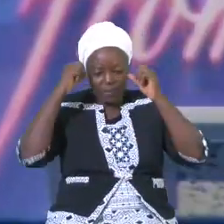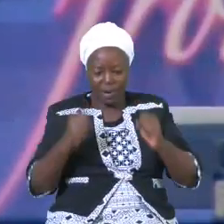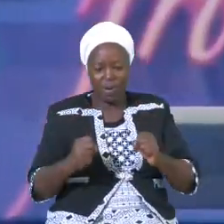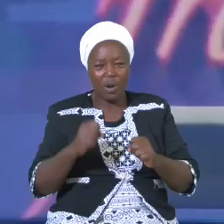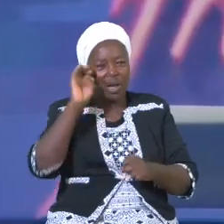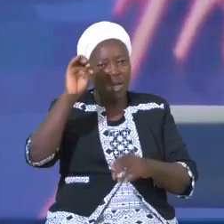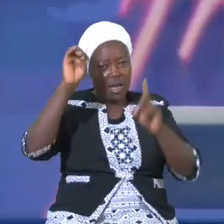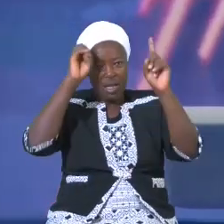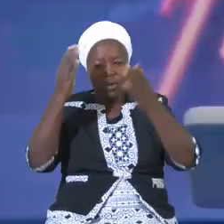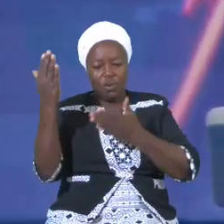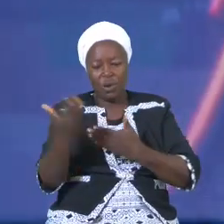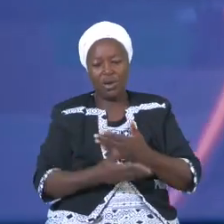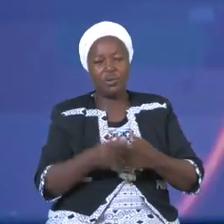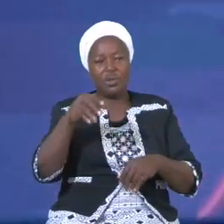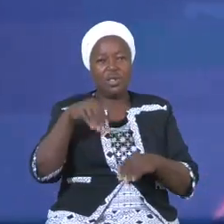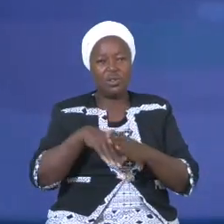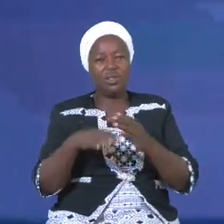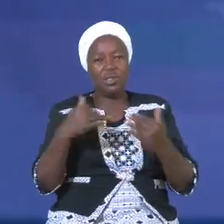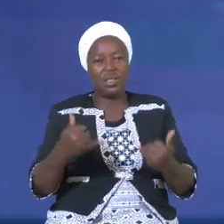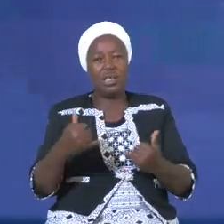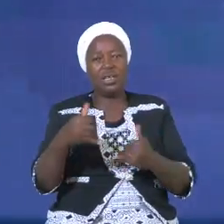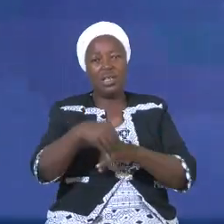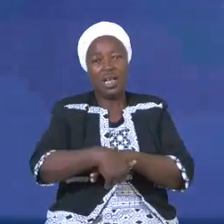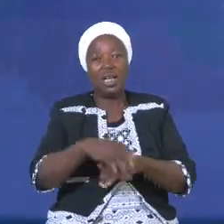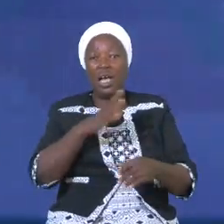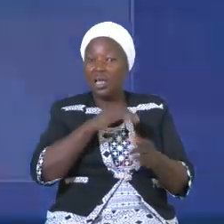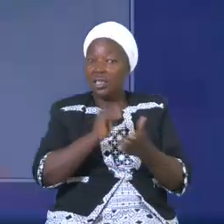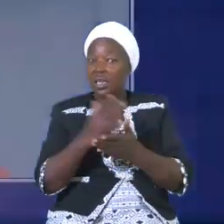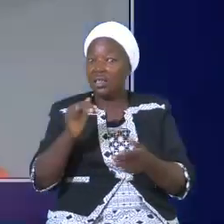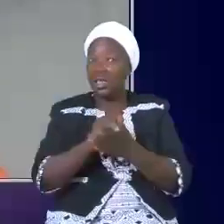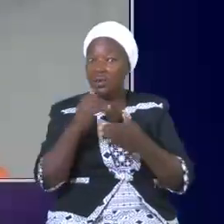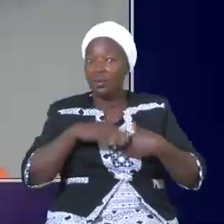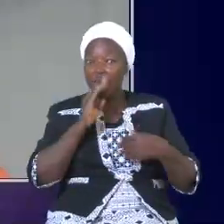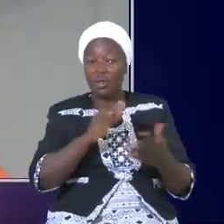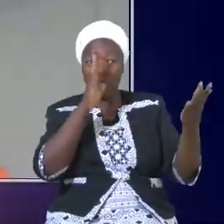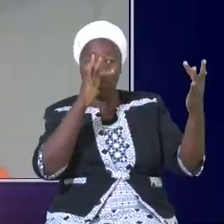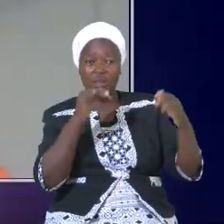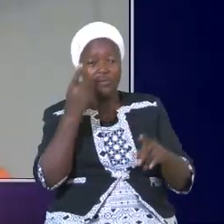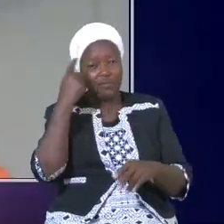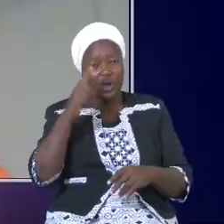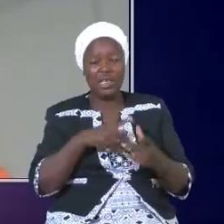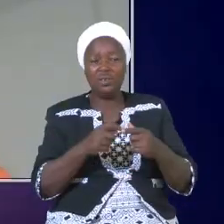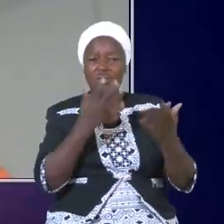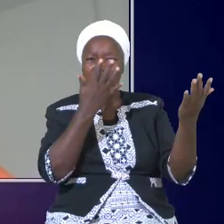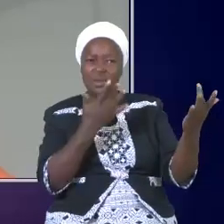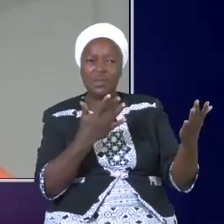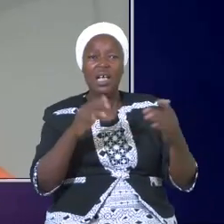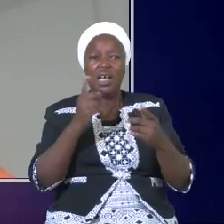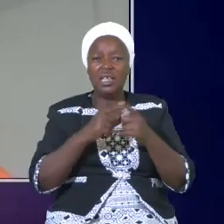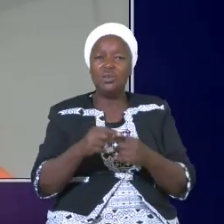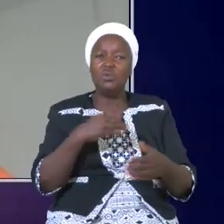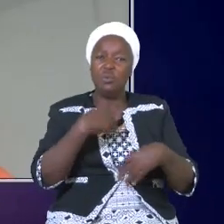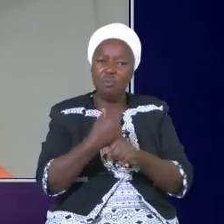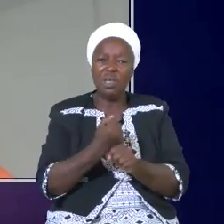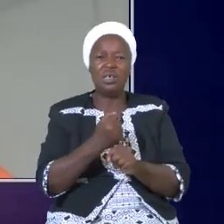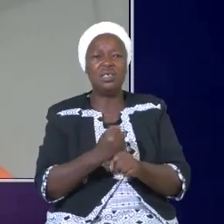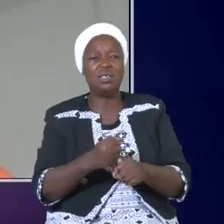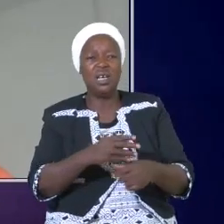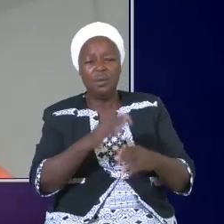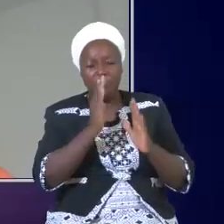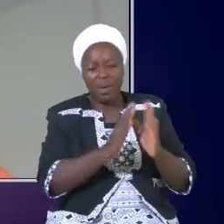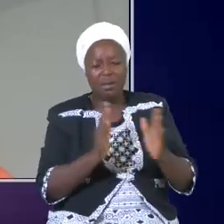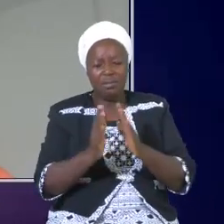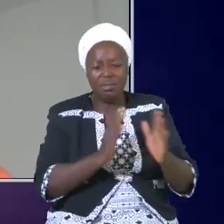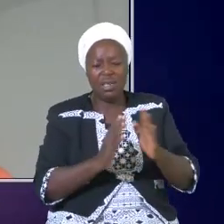tonight and that thing you'll be waiting for and you'll be making a resolution resolution i will not do this i'll not